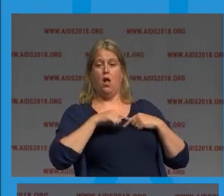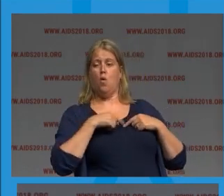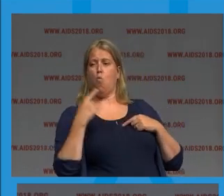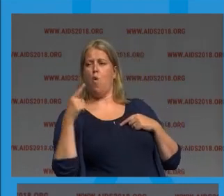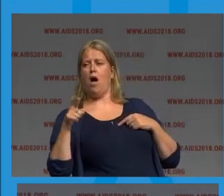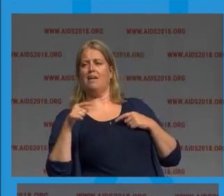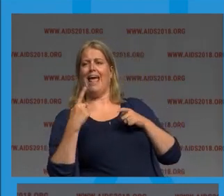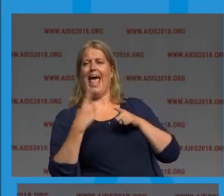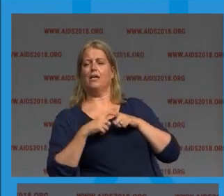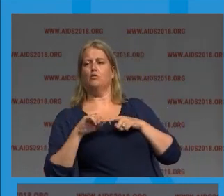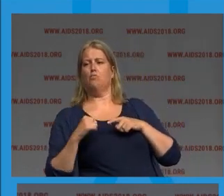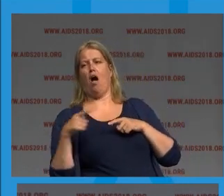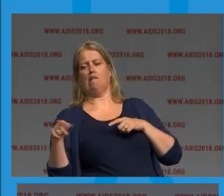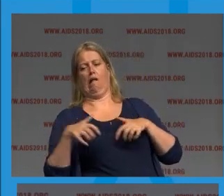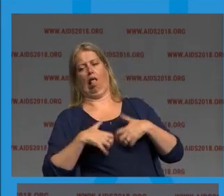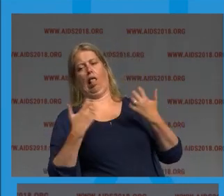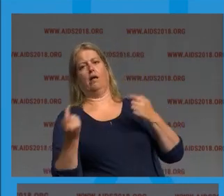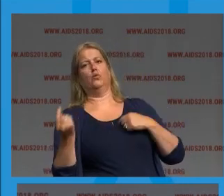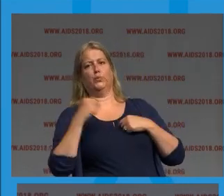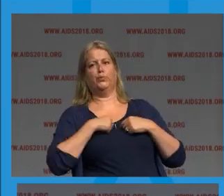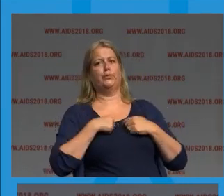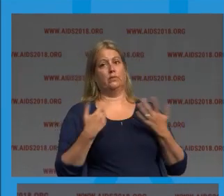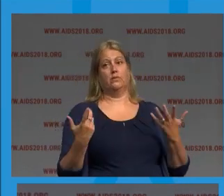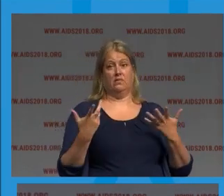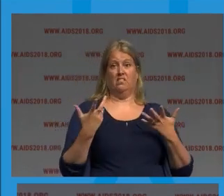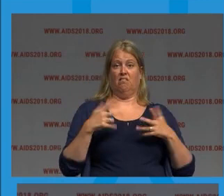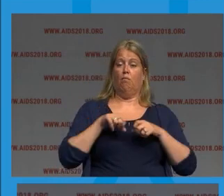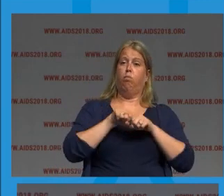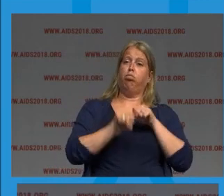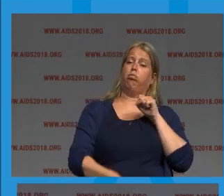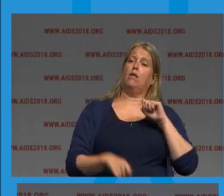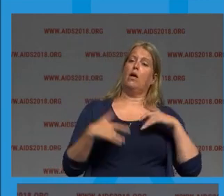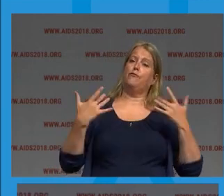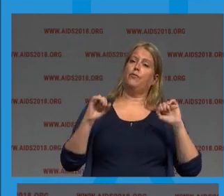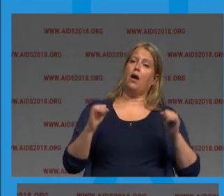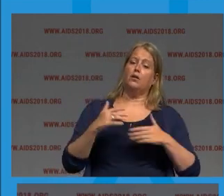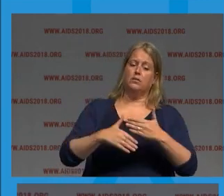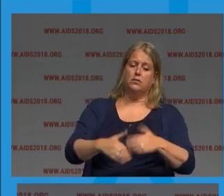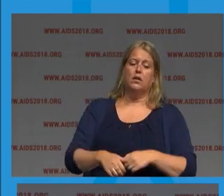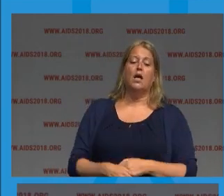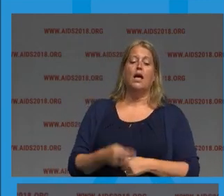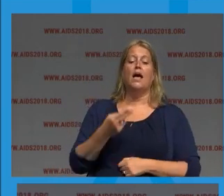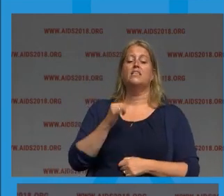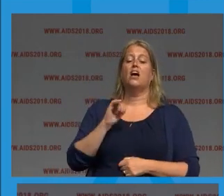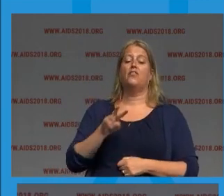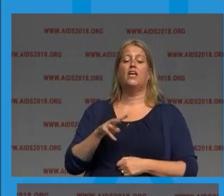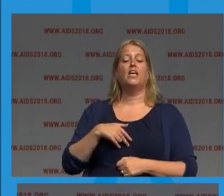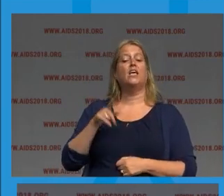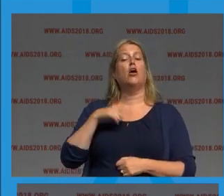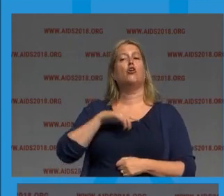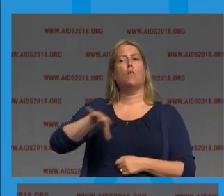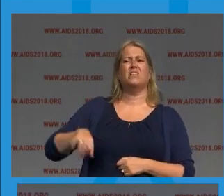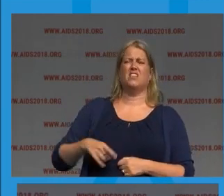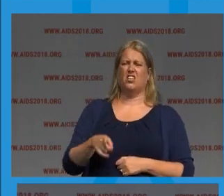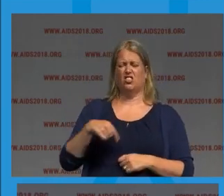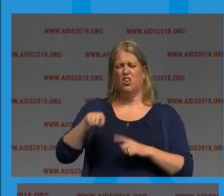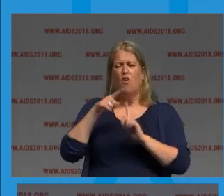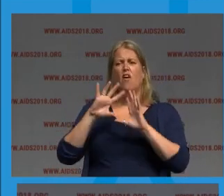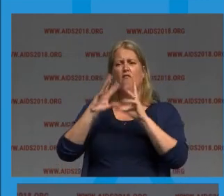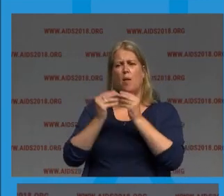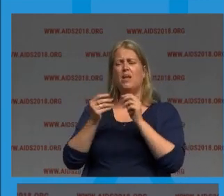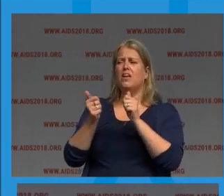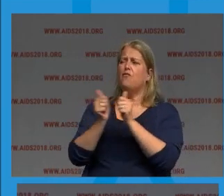courtroom. HIV criminalization is cruel to the families and friends of those convicted as